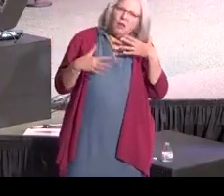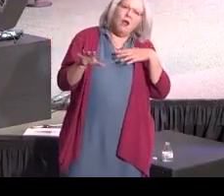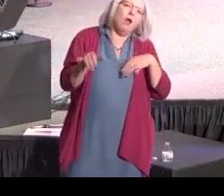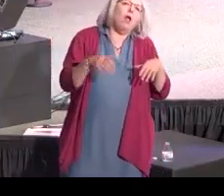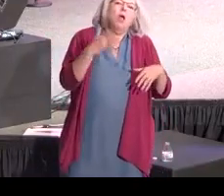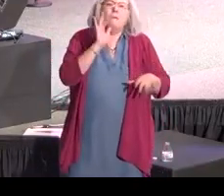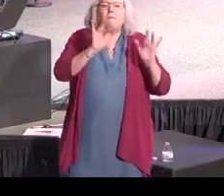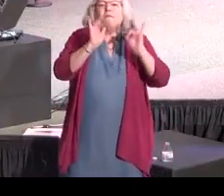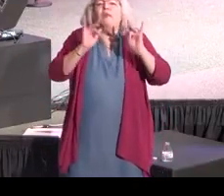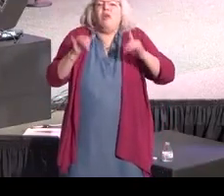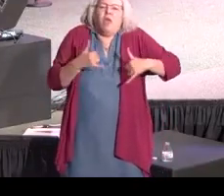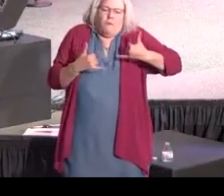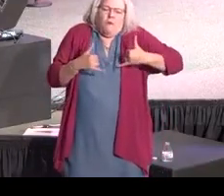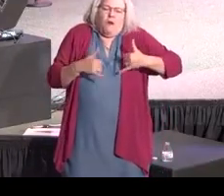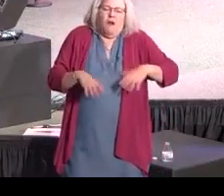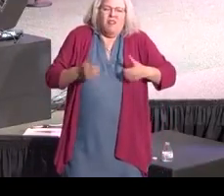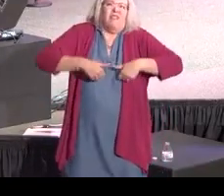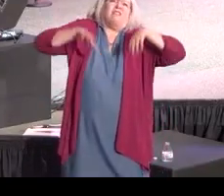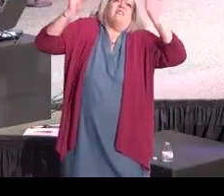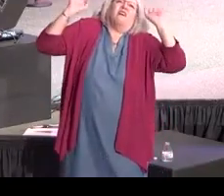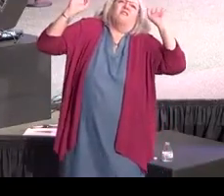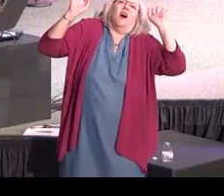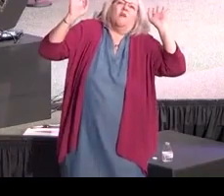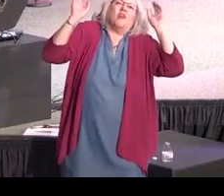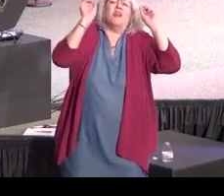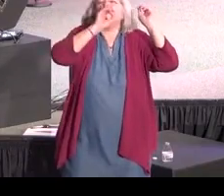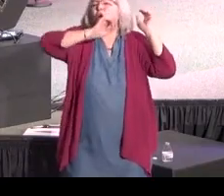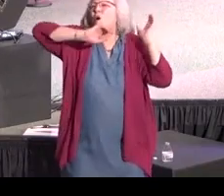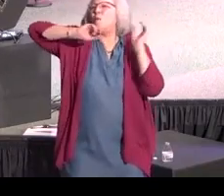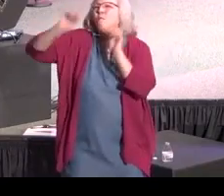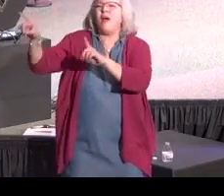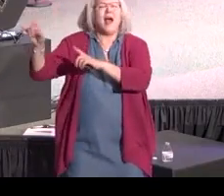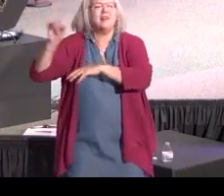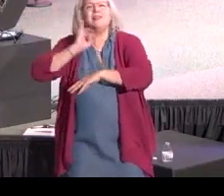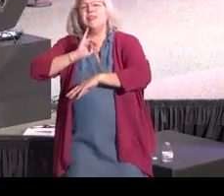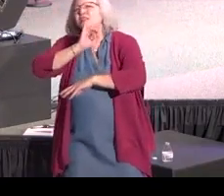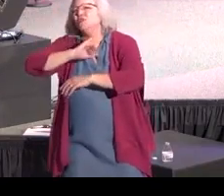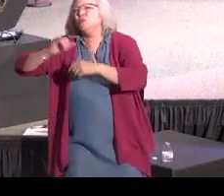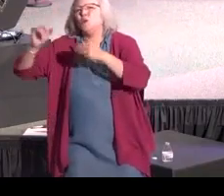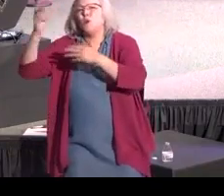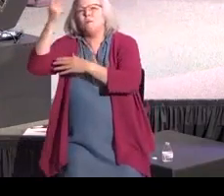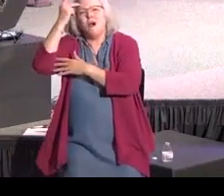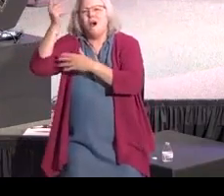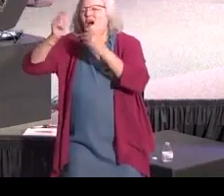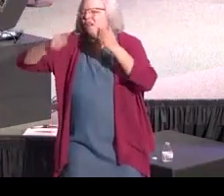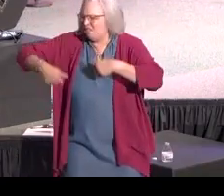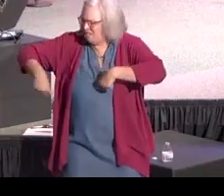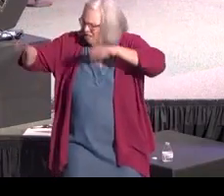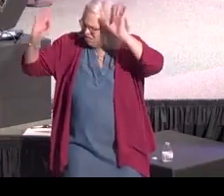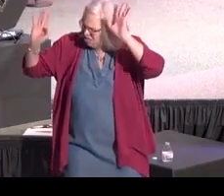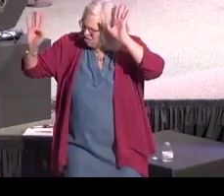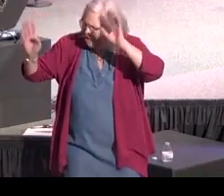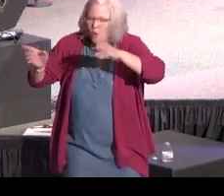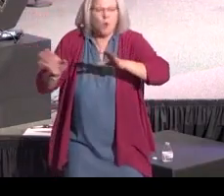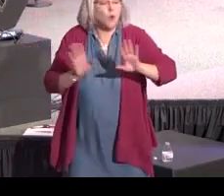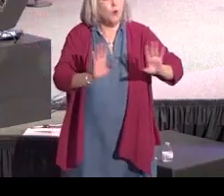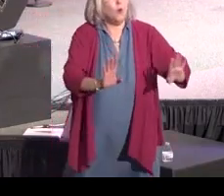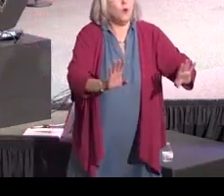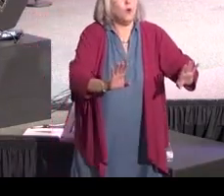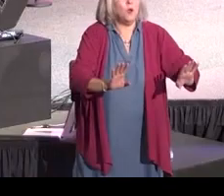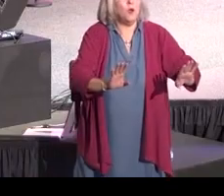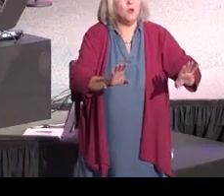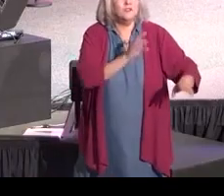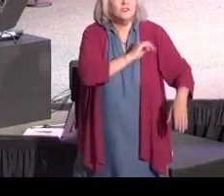pity party and give up and go back to Israel, throw in the towel, or to go